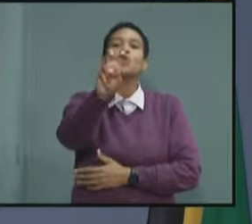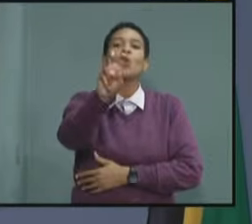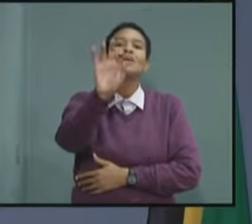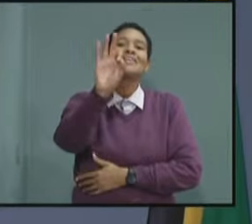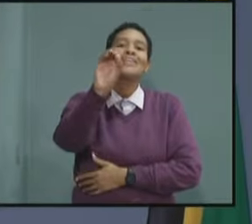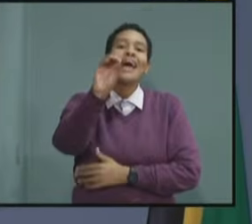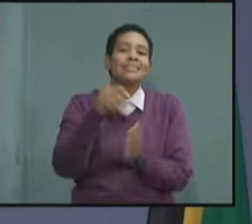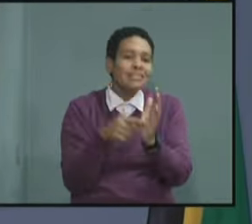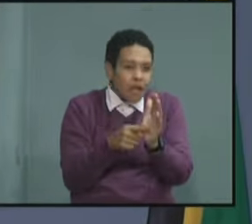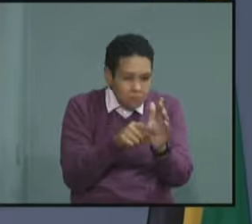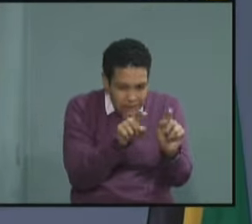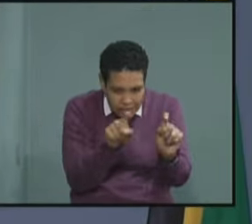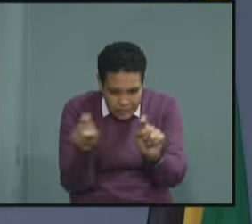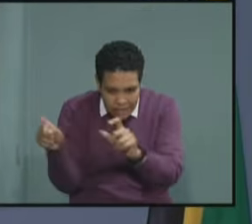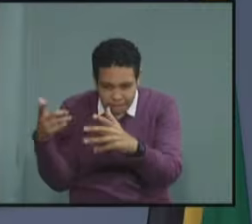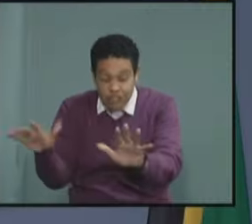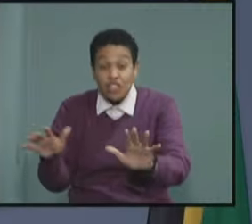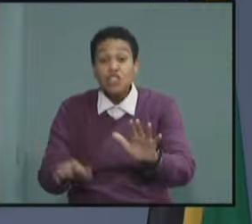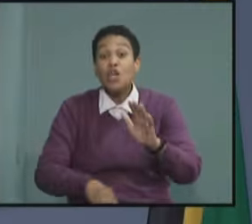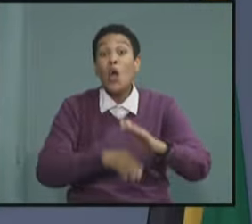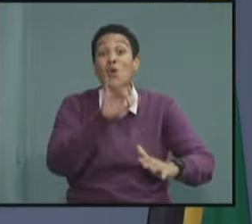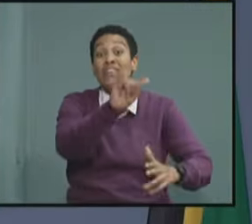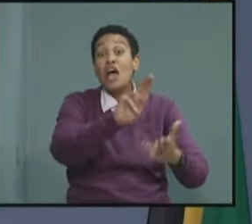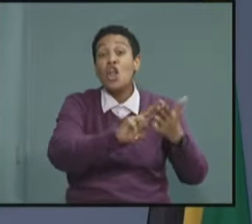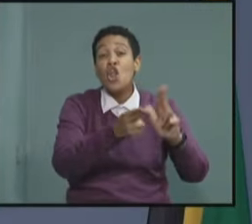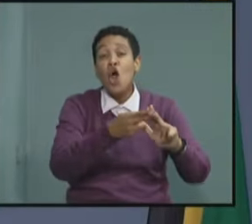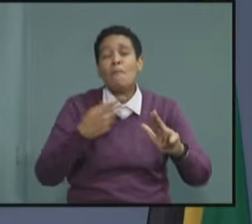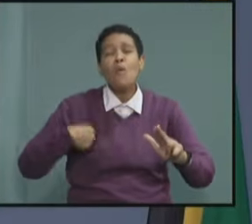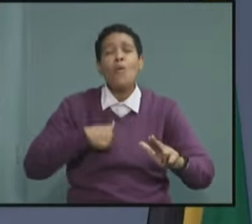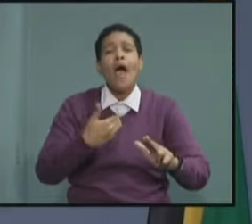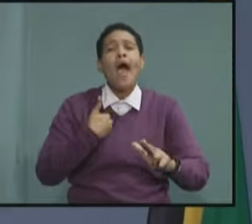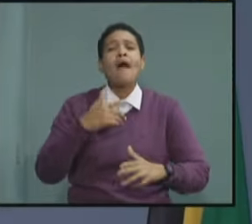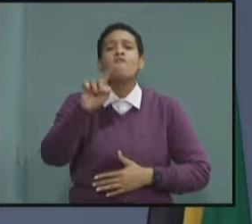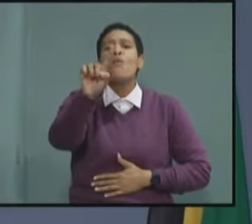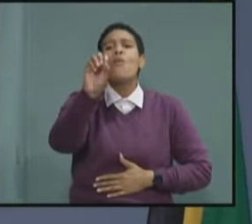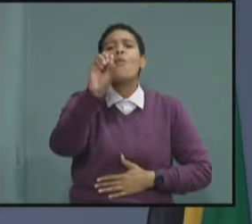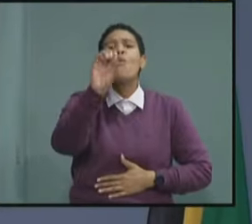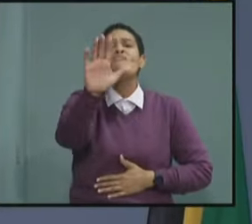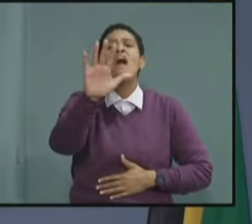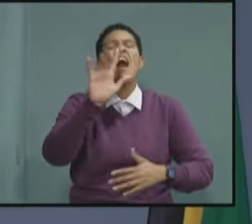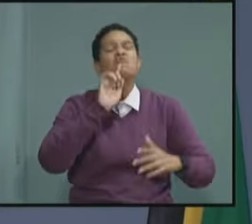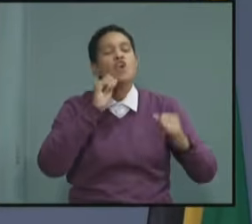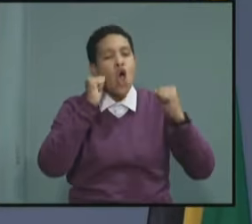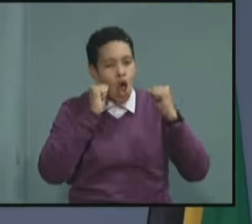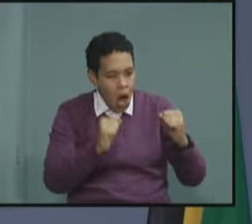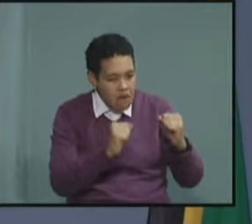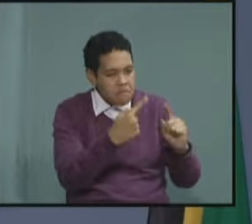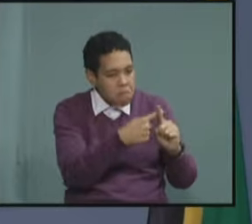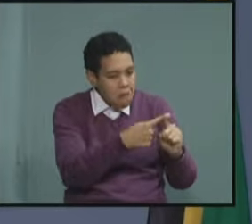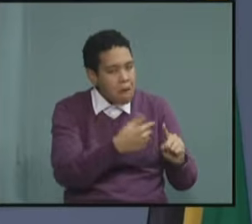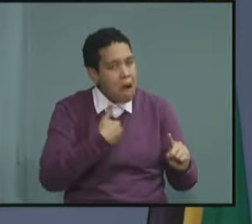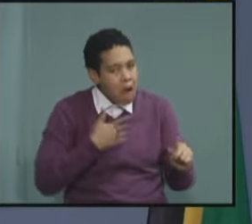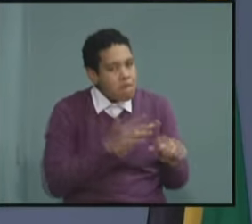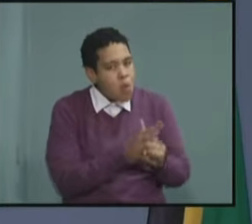1,290 samples, and of that, of course, we have had 105 confirmed positives,